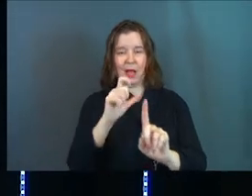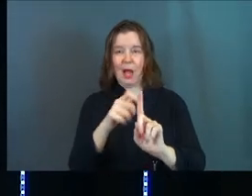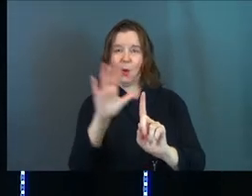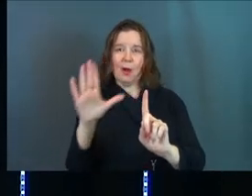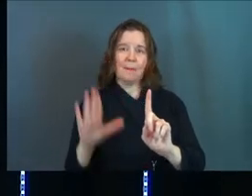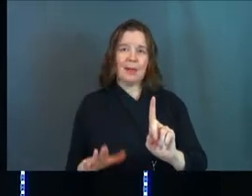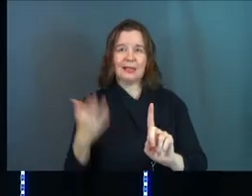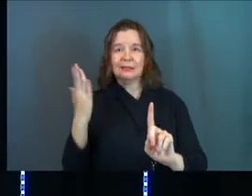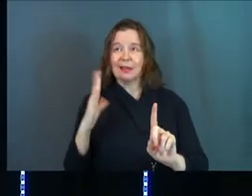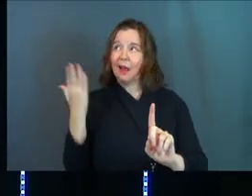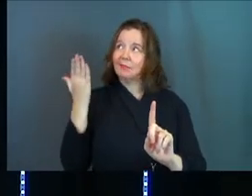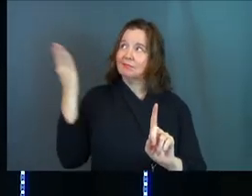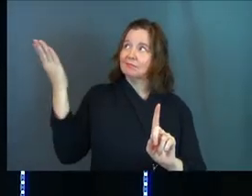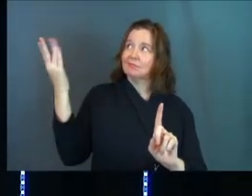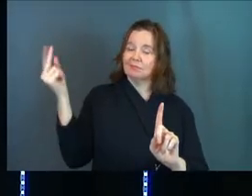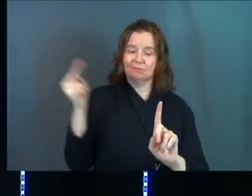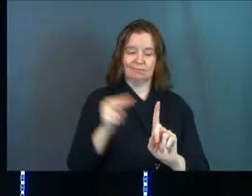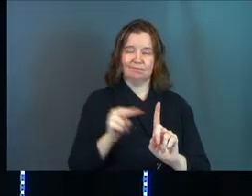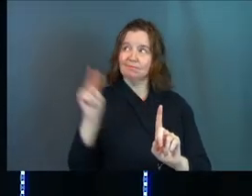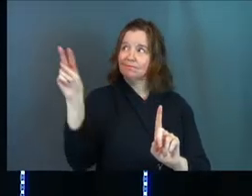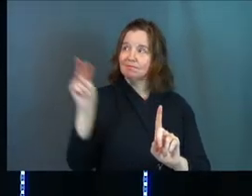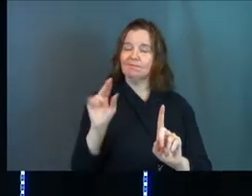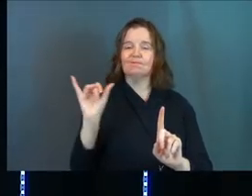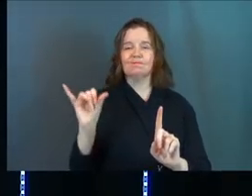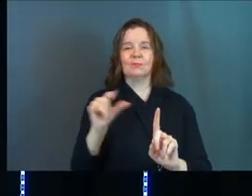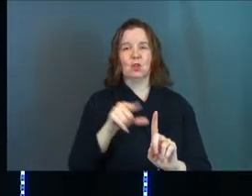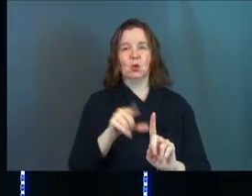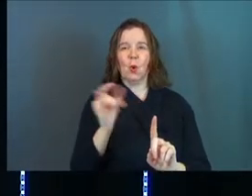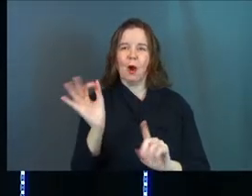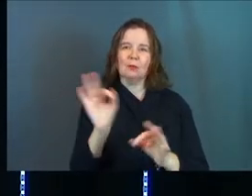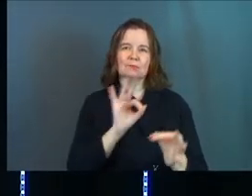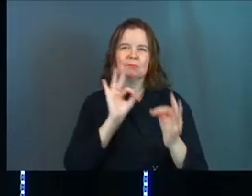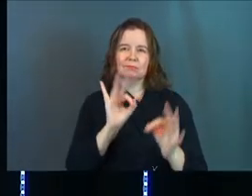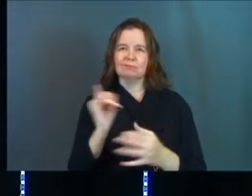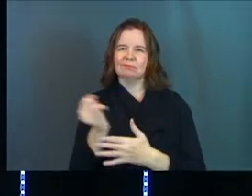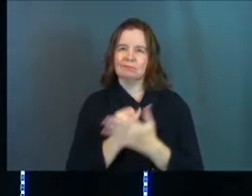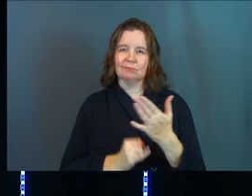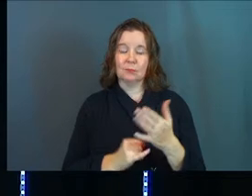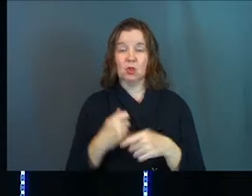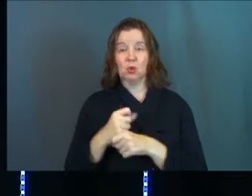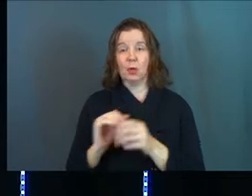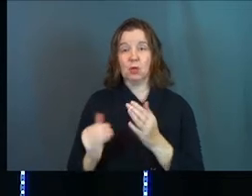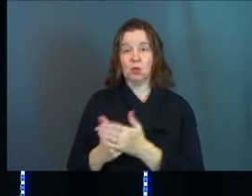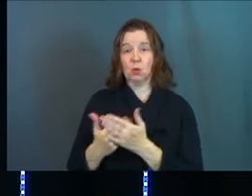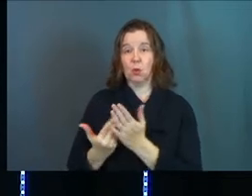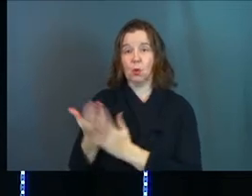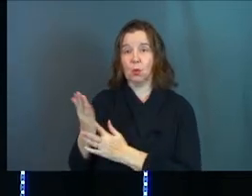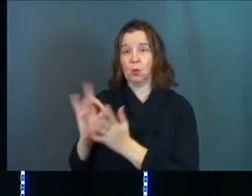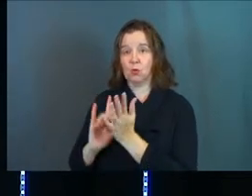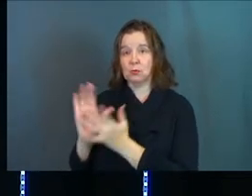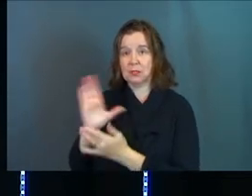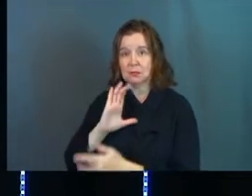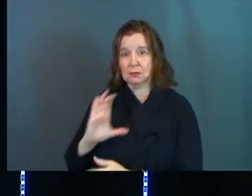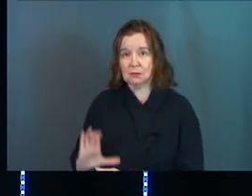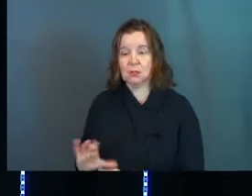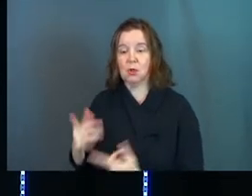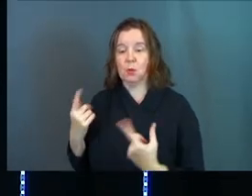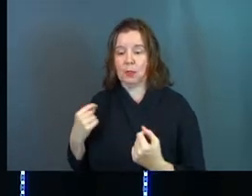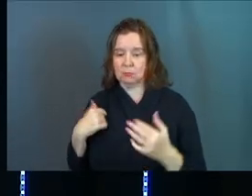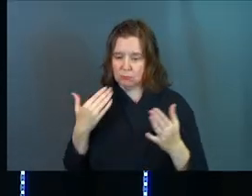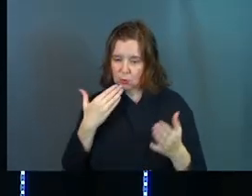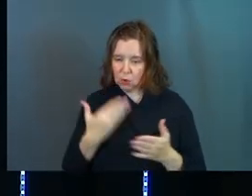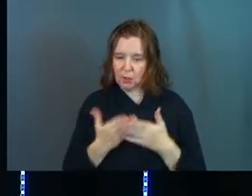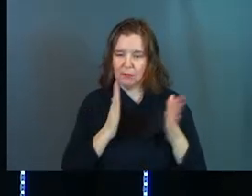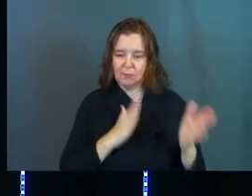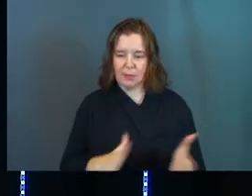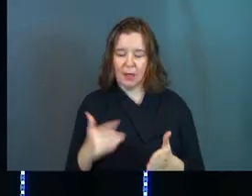how amazing God is. You are his masterpiece. He created us anew in Christ Jesus so that we can do the good things that he planned